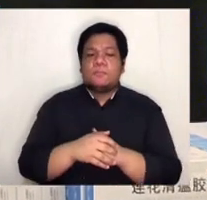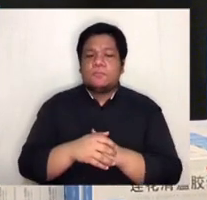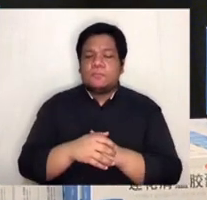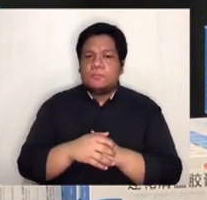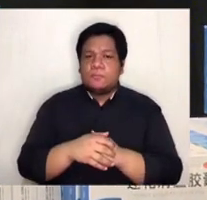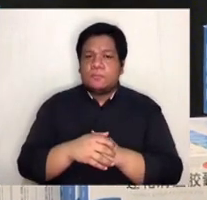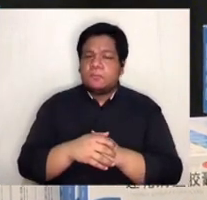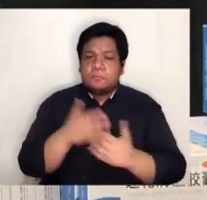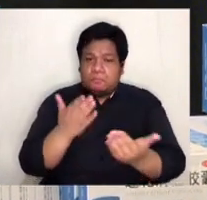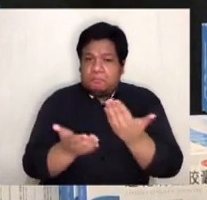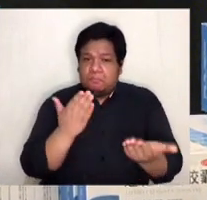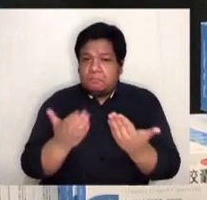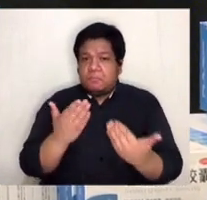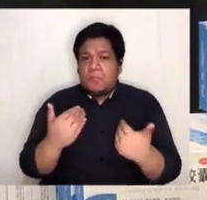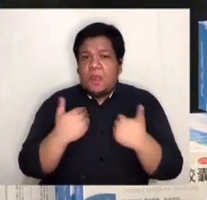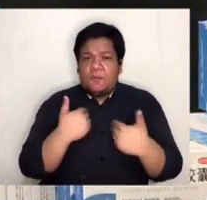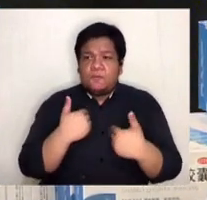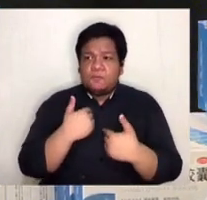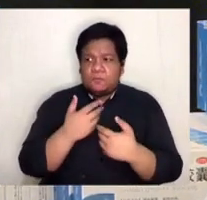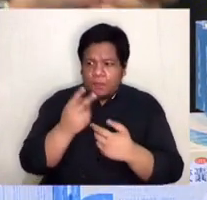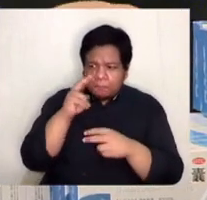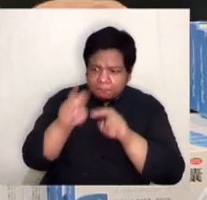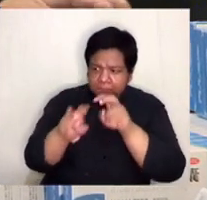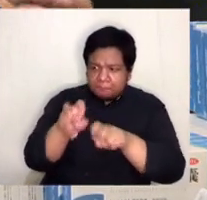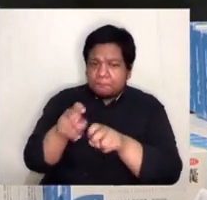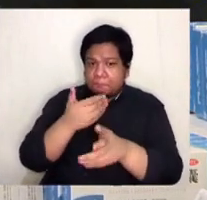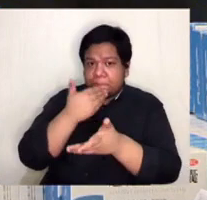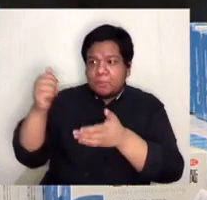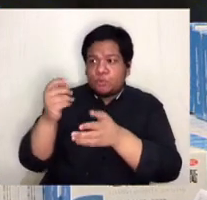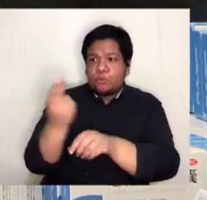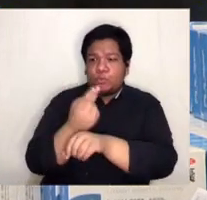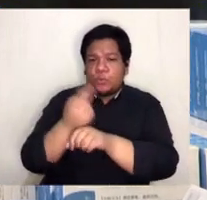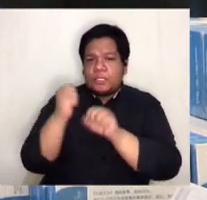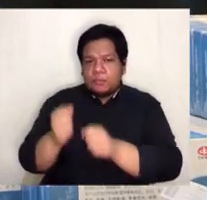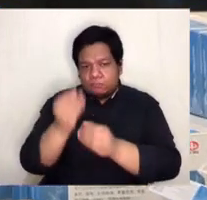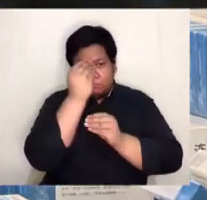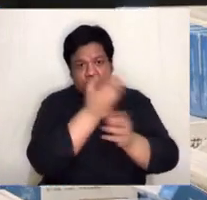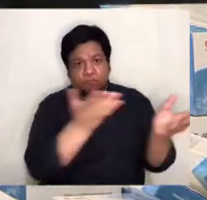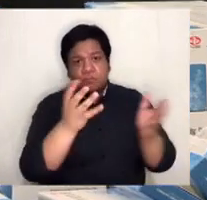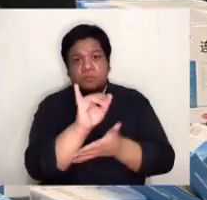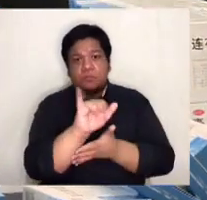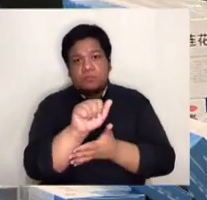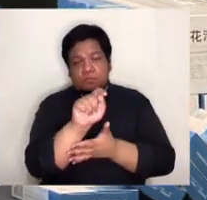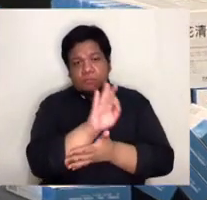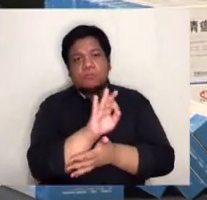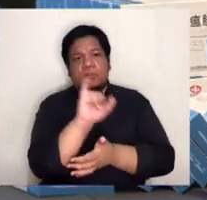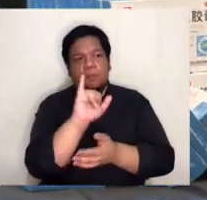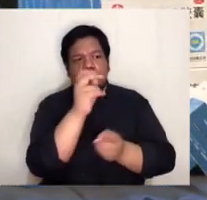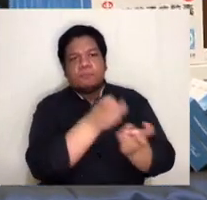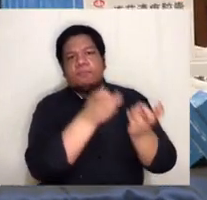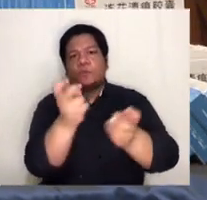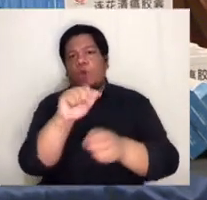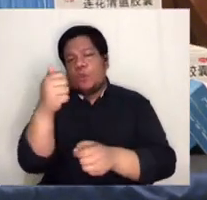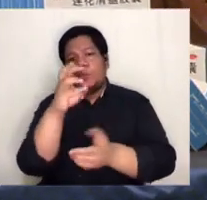Maaaring mayroon akong makuhang best practices dito and then I can also transfer them to IATF tapos dadali namin sa iba. Mayroon